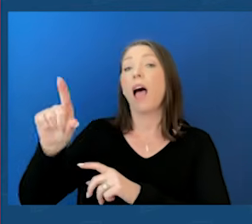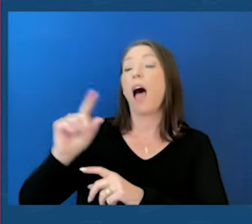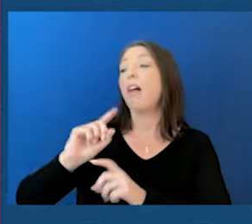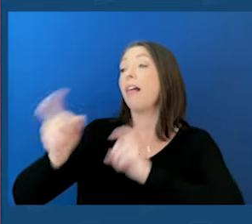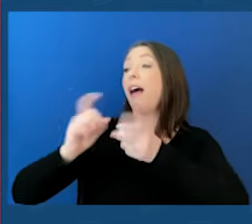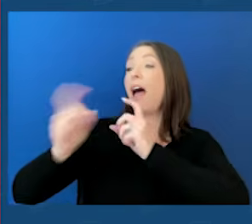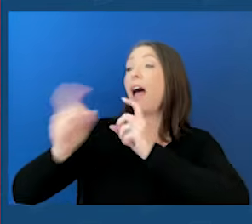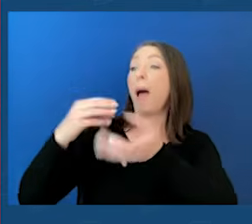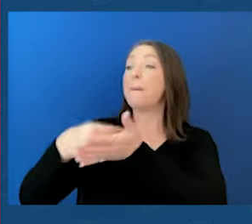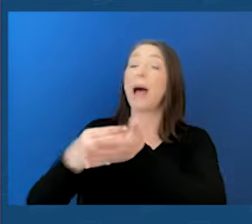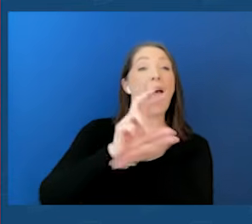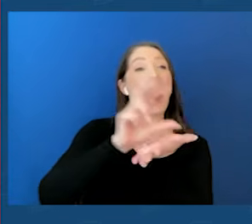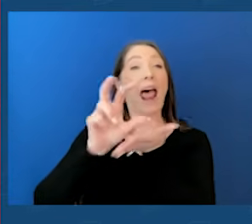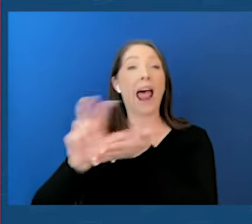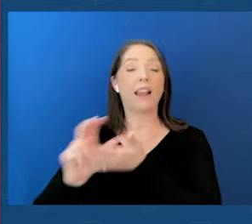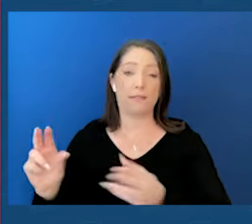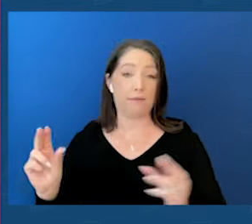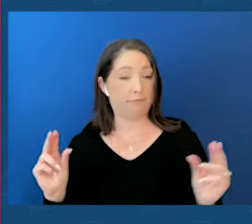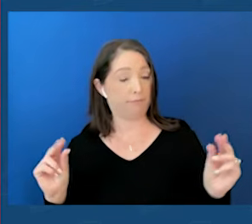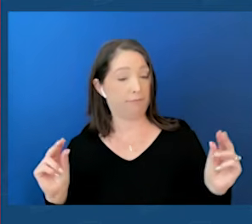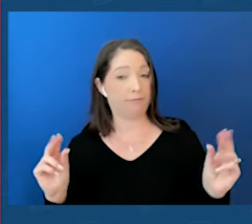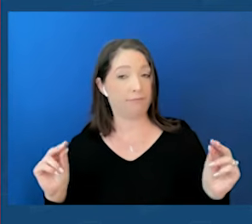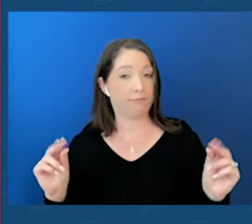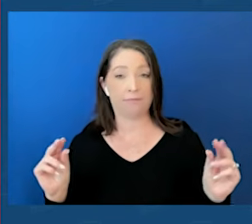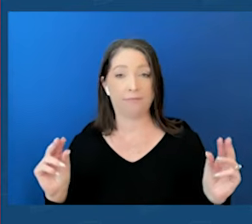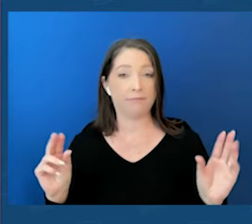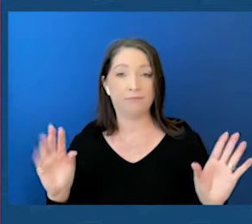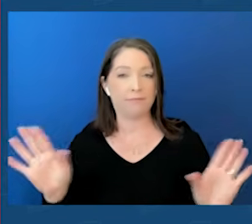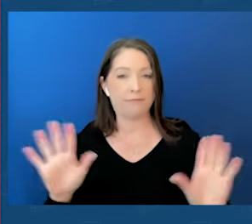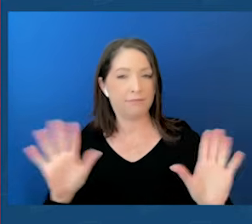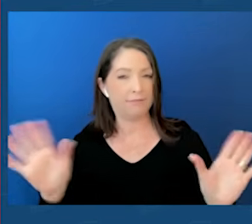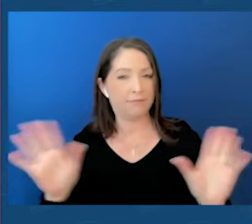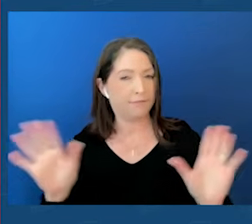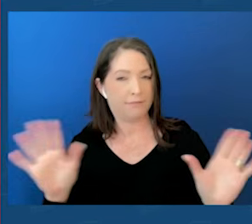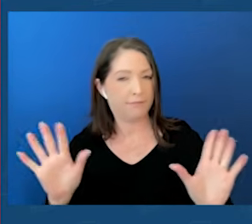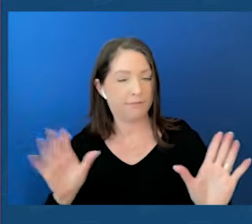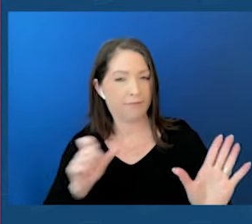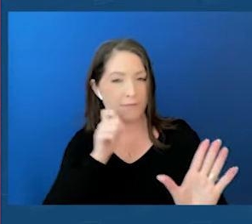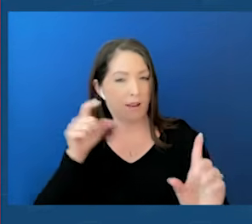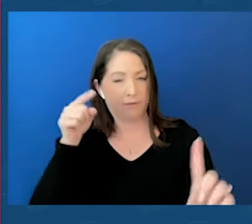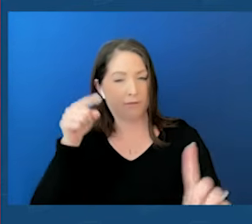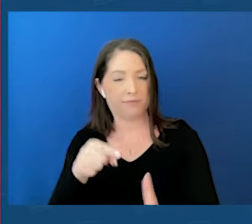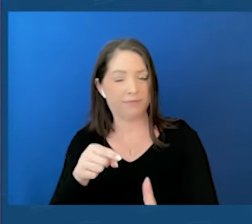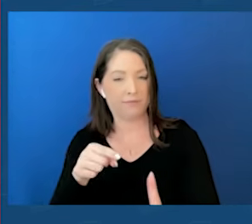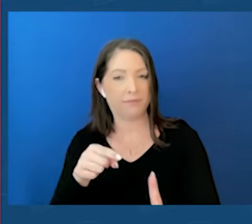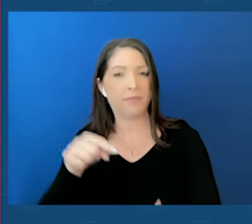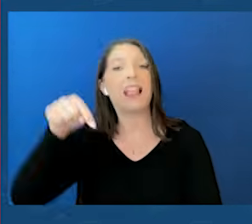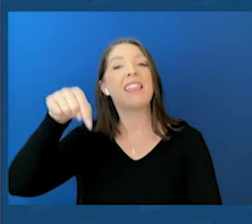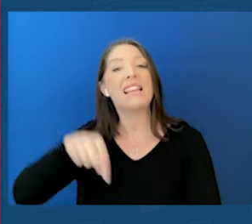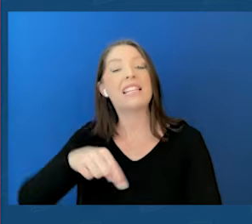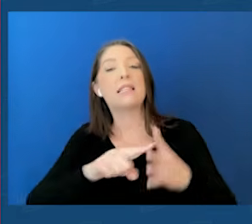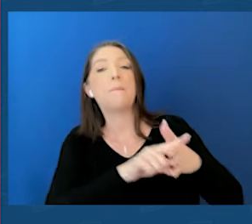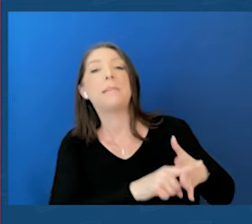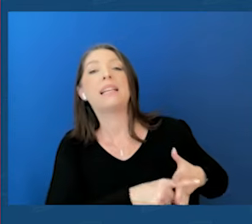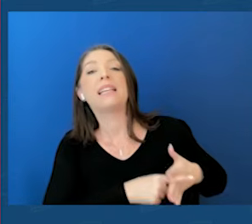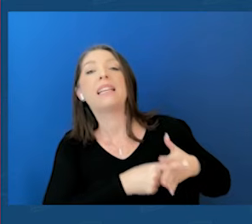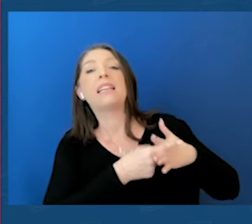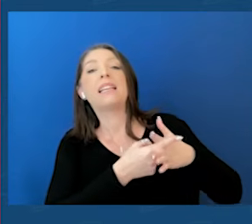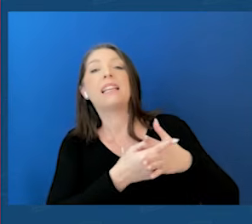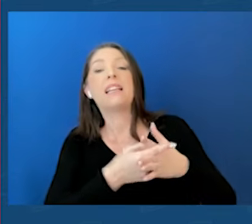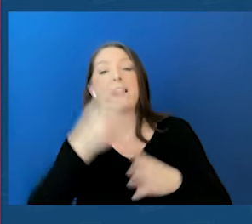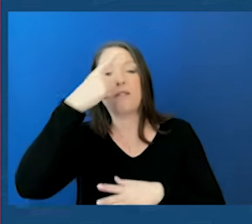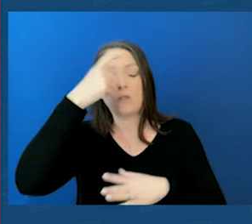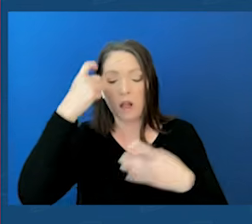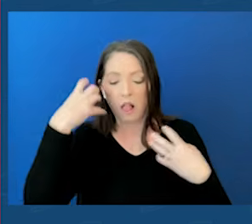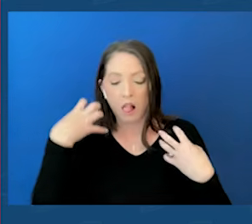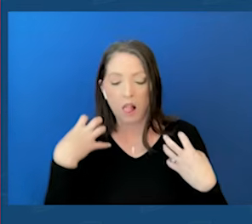dollars. But that's not what this is. This is the beginning of healing the scars,